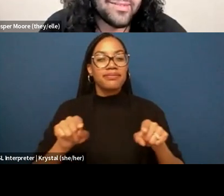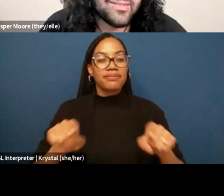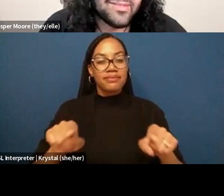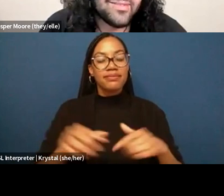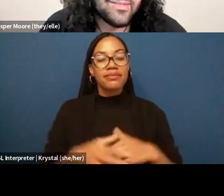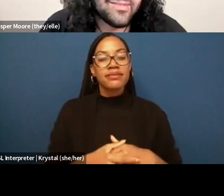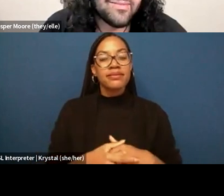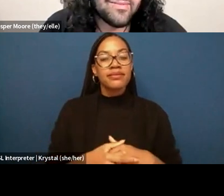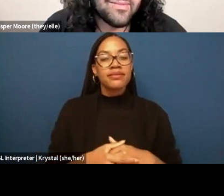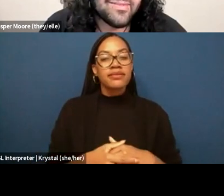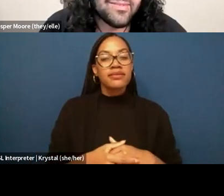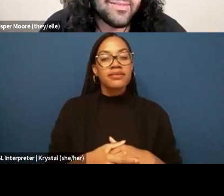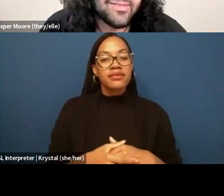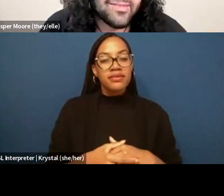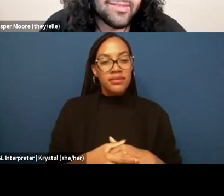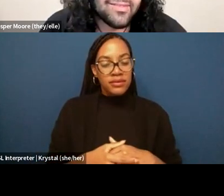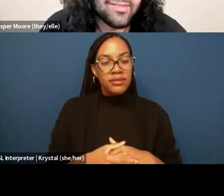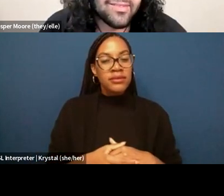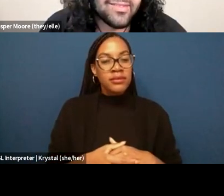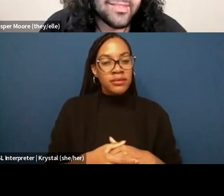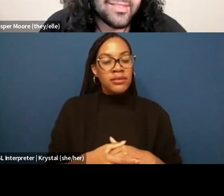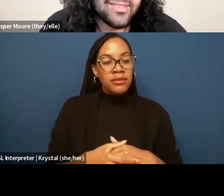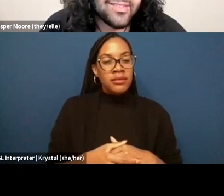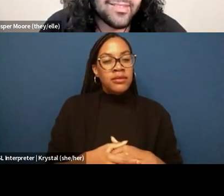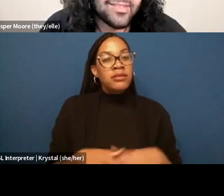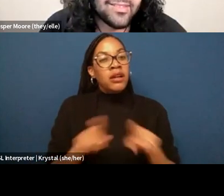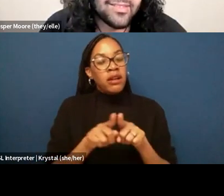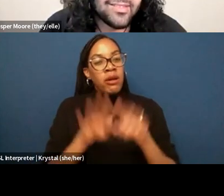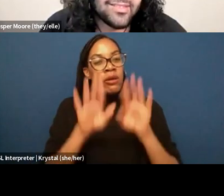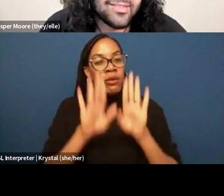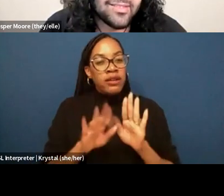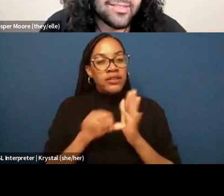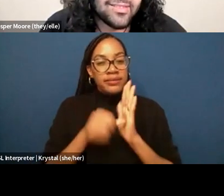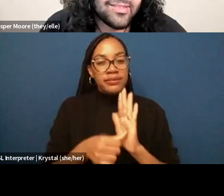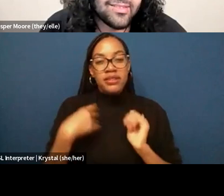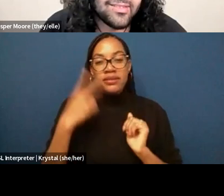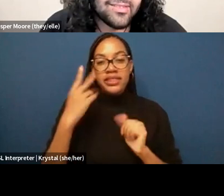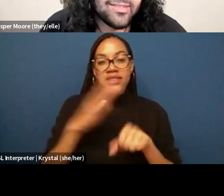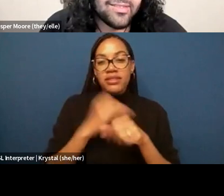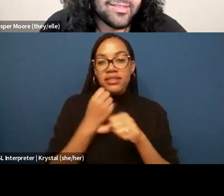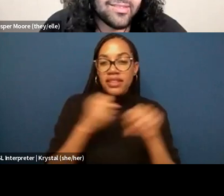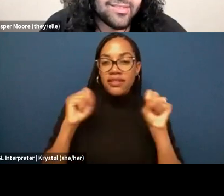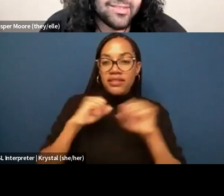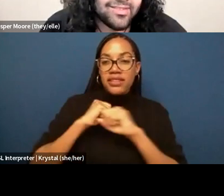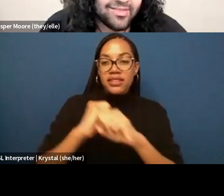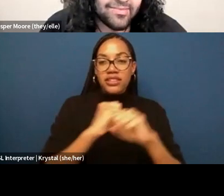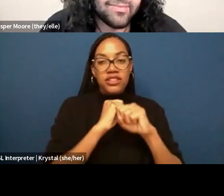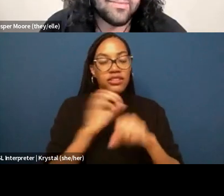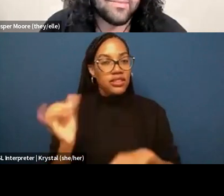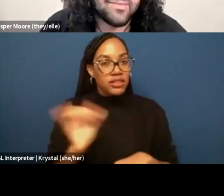there's also a great emphasis that I'm seeing on safety and security practices that really are minimizing existing